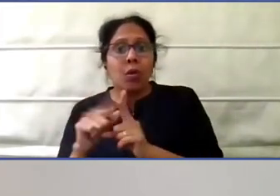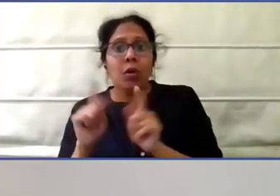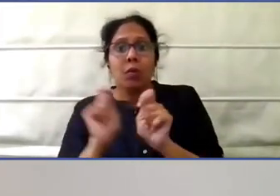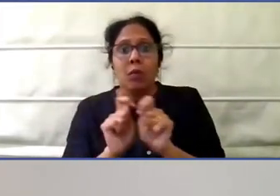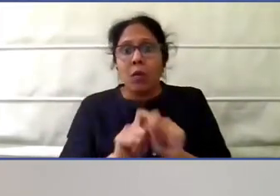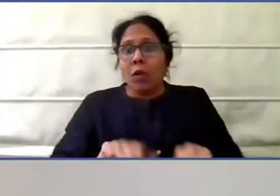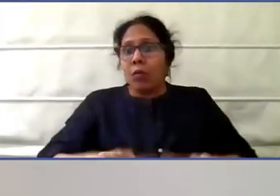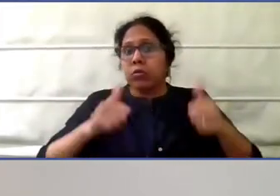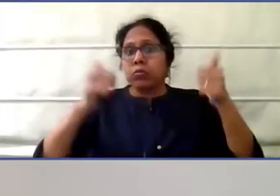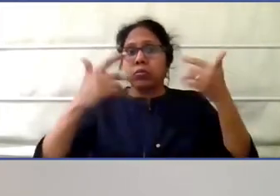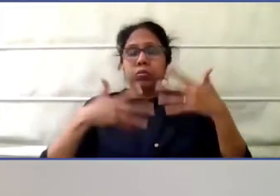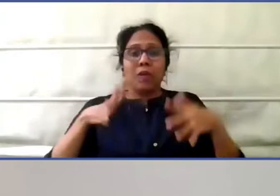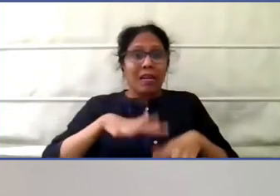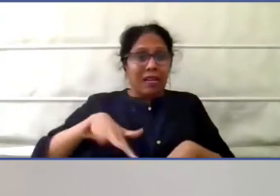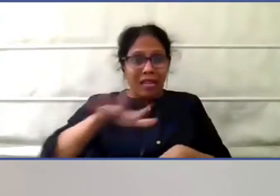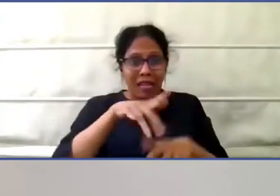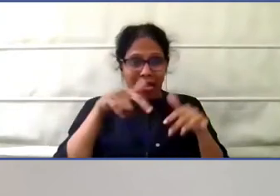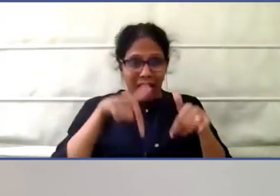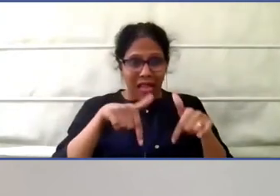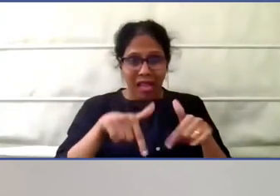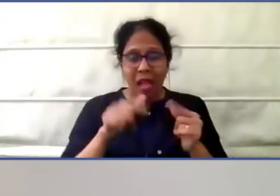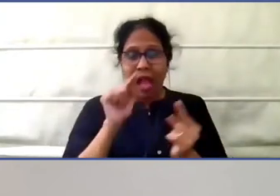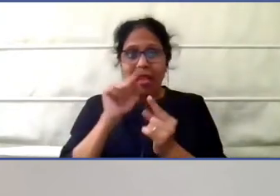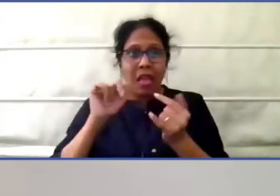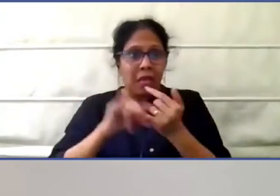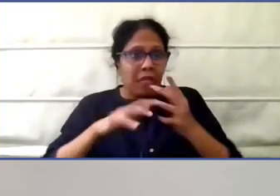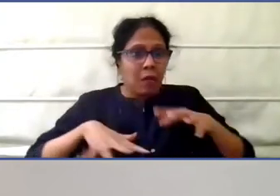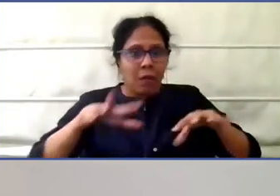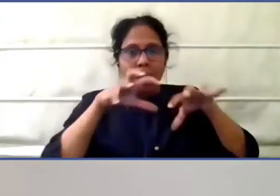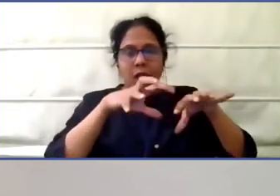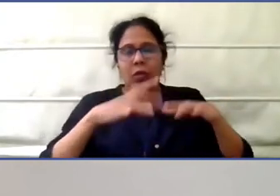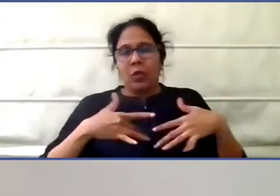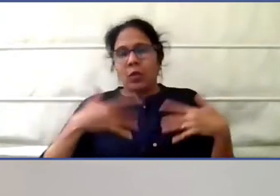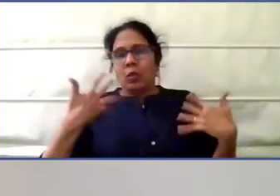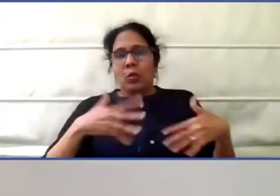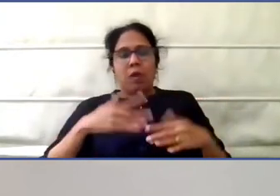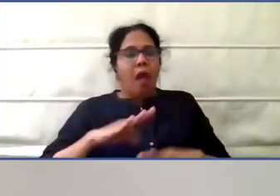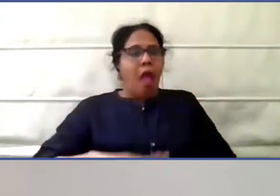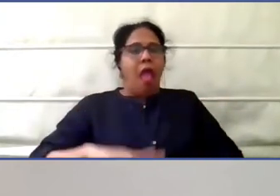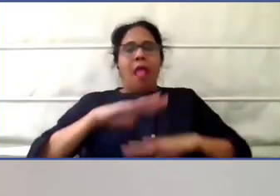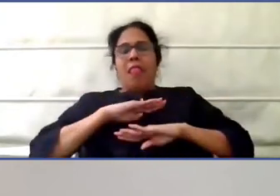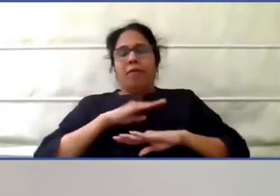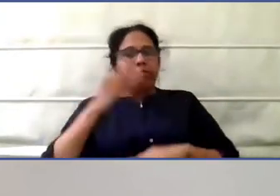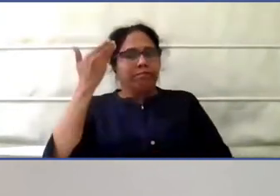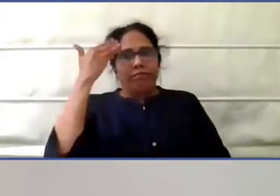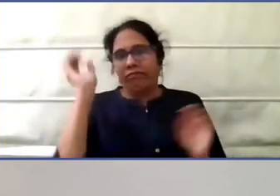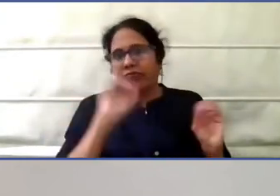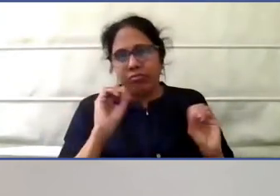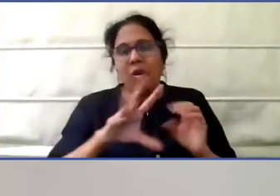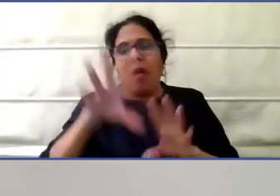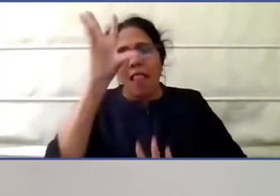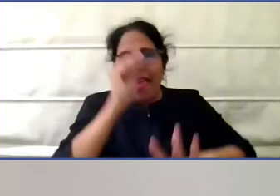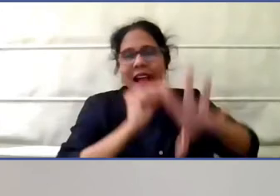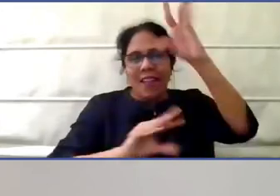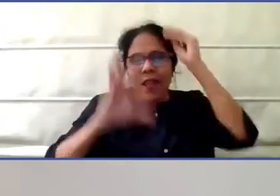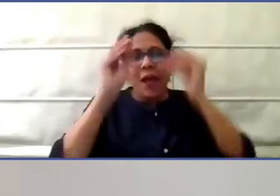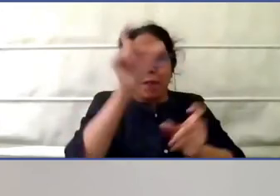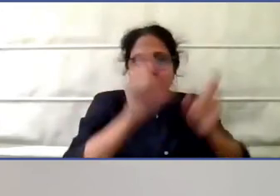space, which I think I didn't know enough. I even today don't know enough, but still learning from the